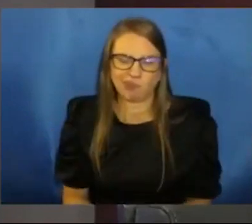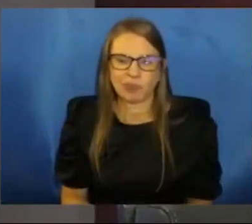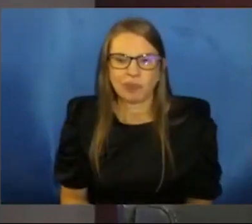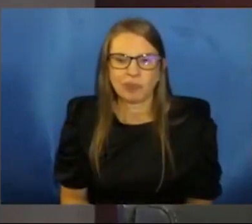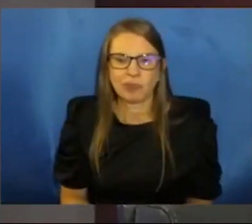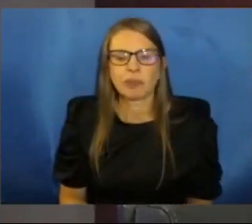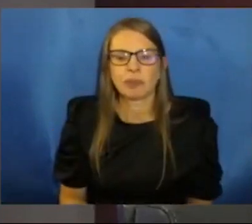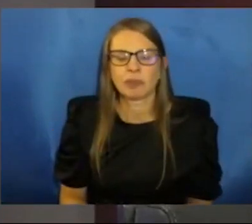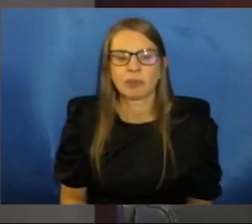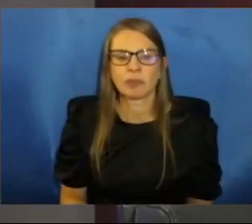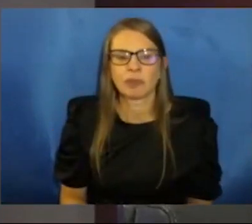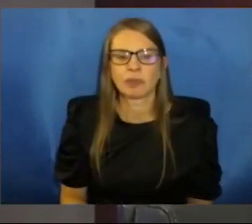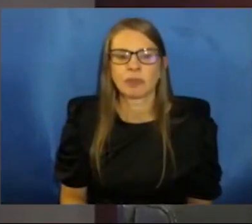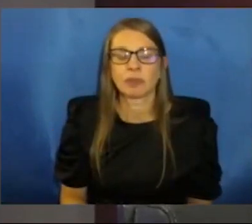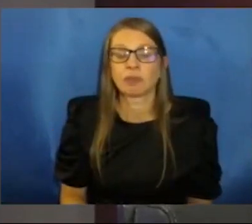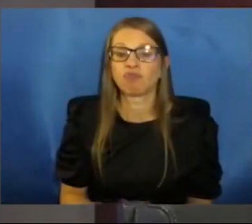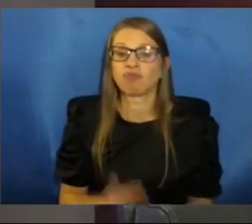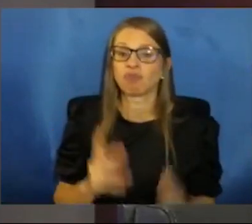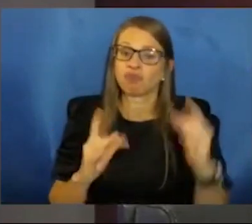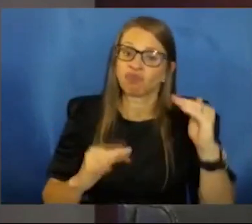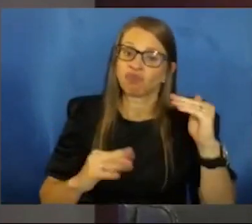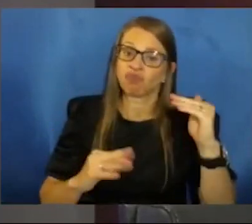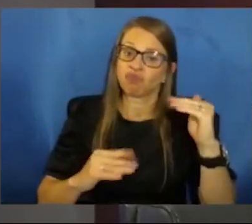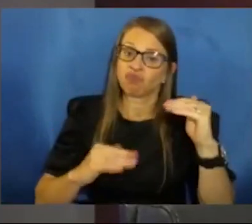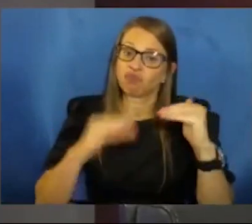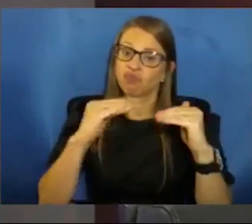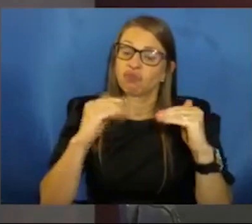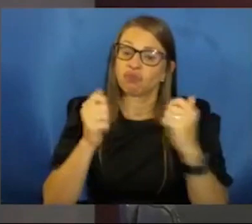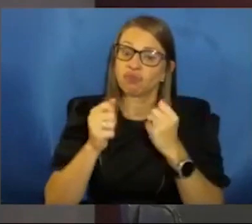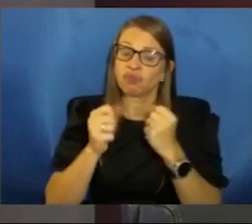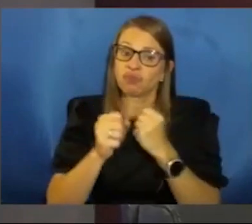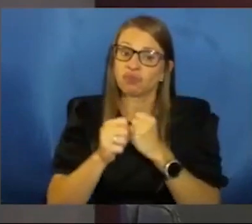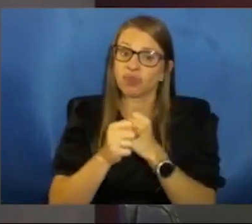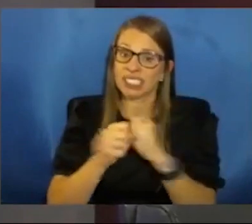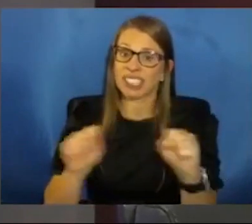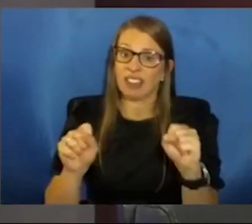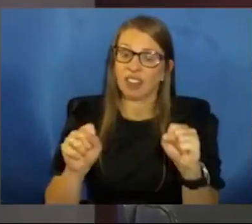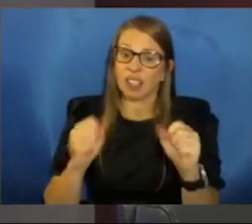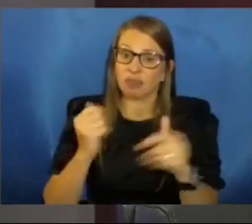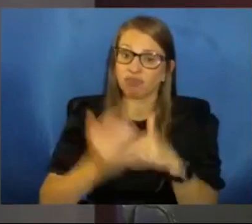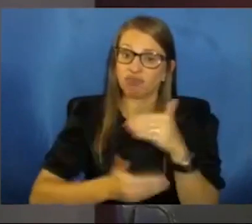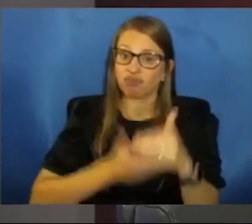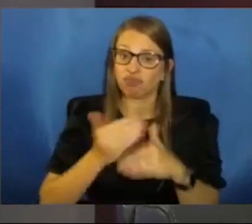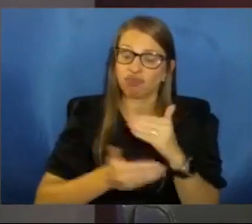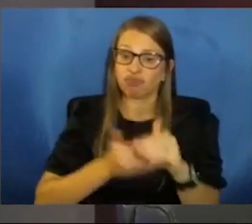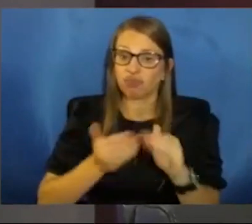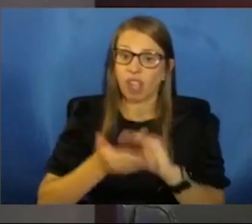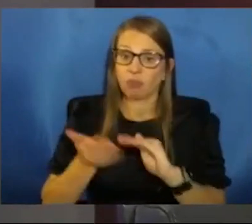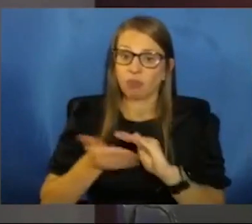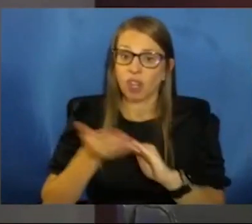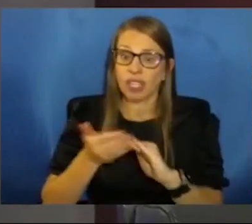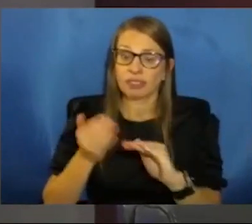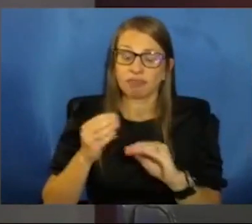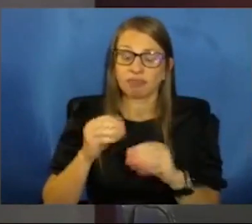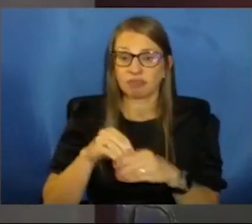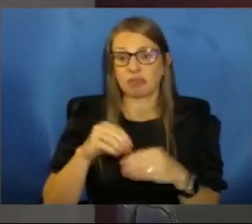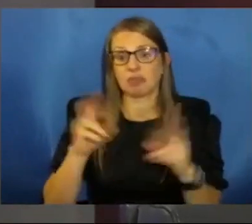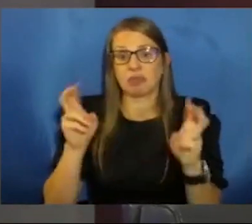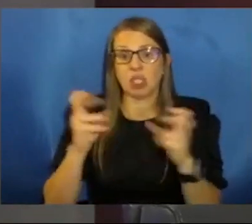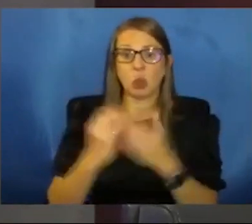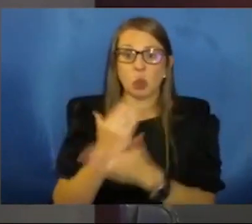you are, where there aren't other people who are not masked, that would certainly be safer as well. Really, really quick. A lot of times people frame this as safe or